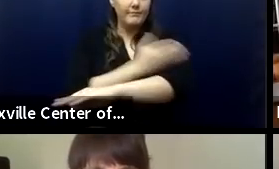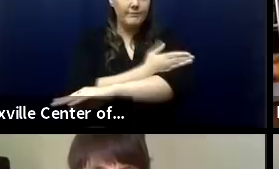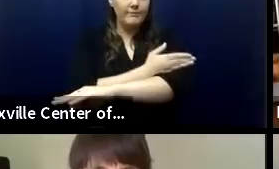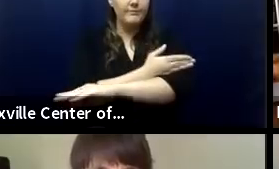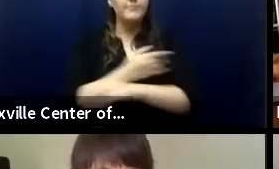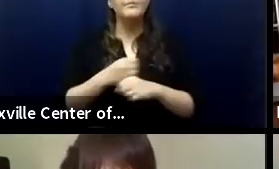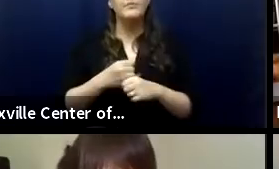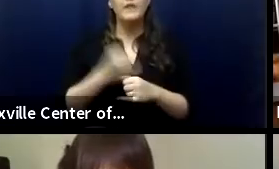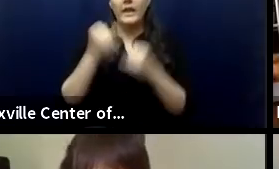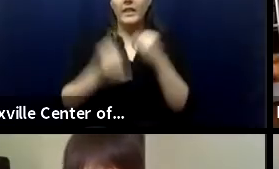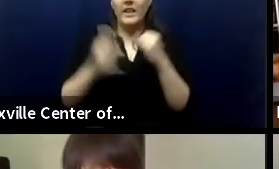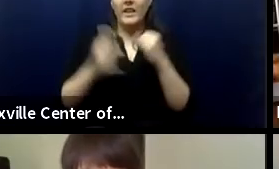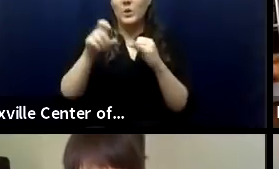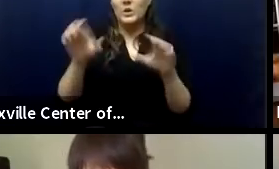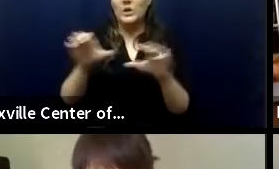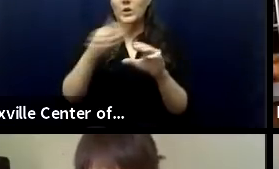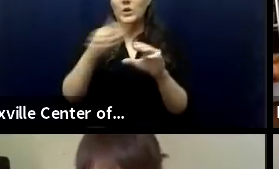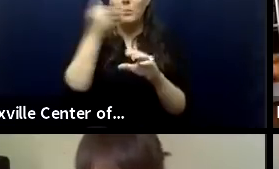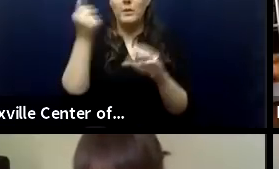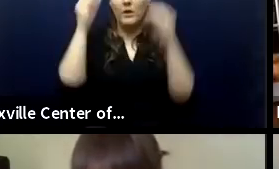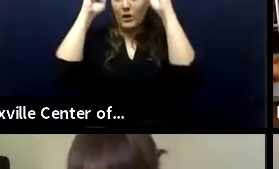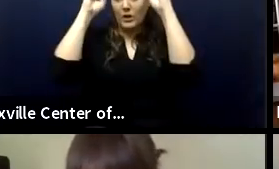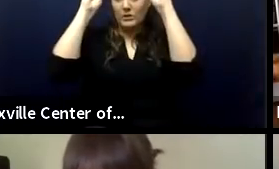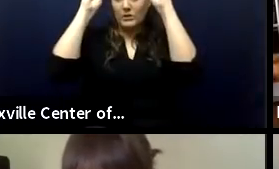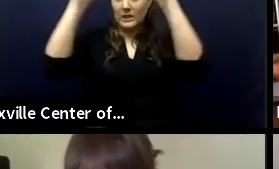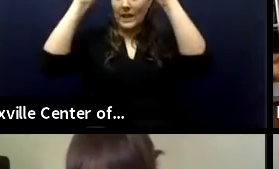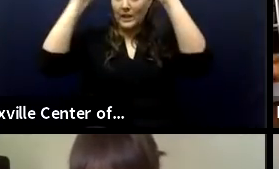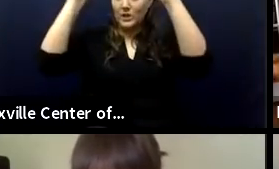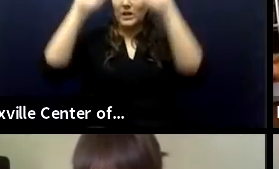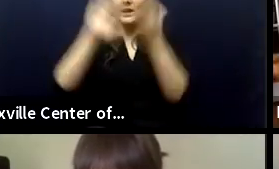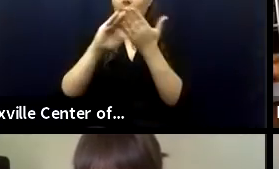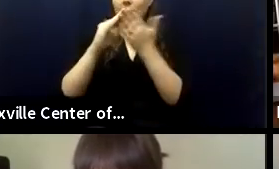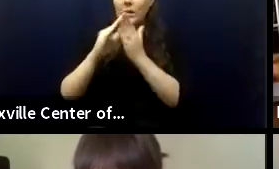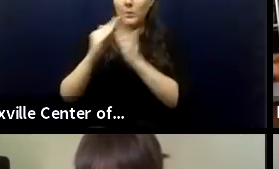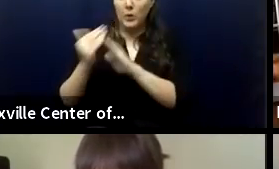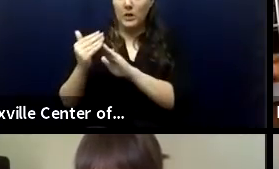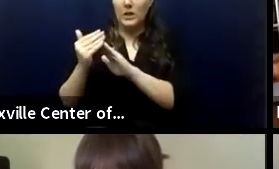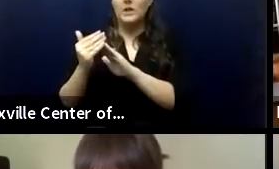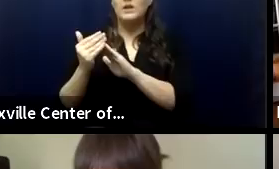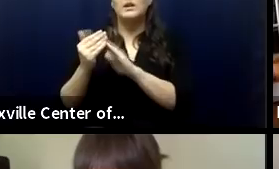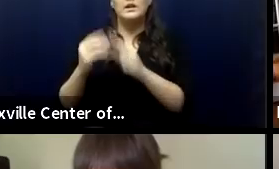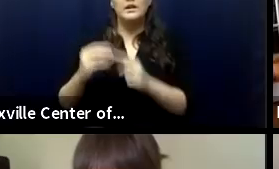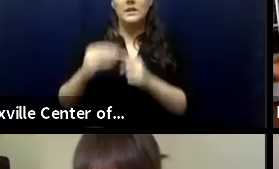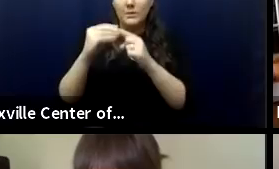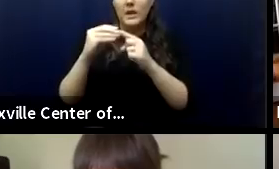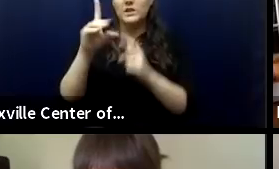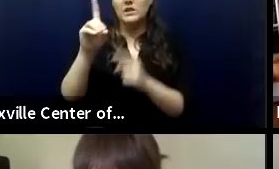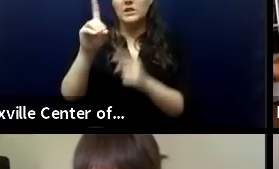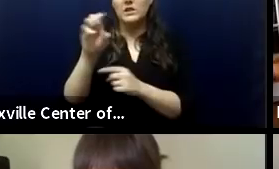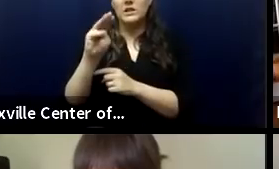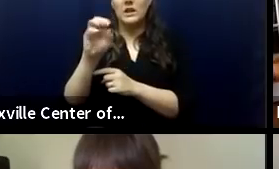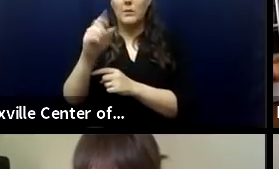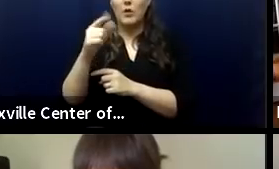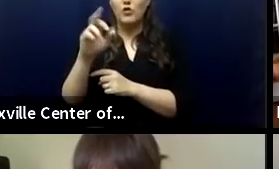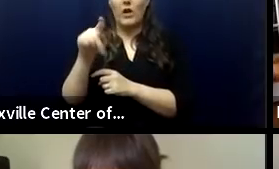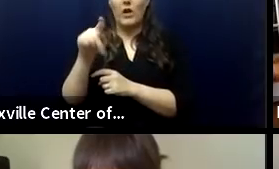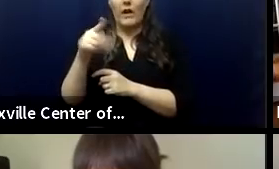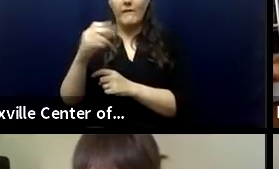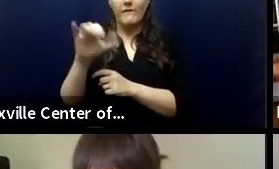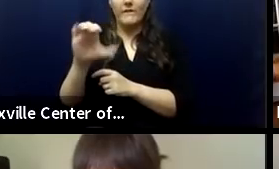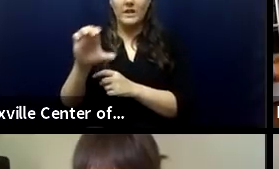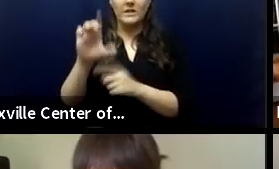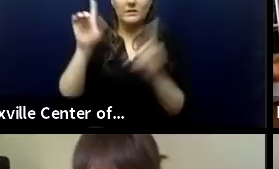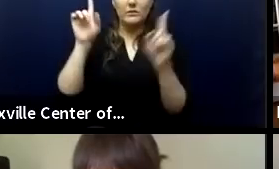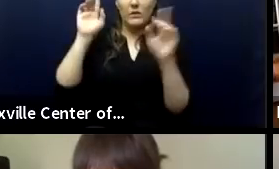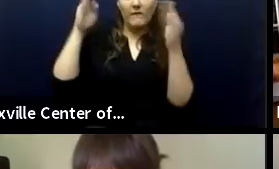do a better job of educating our community, especially the demographic that's been targeted as the demographic that